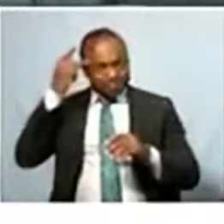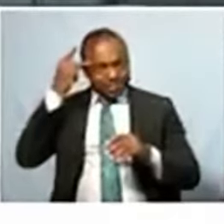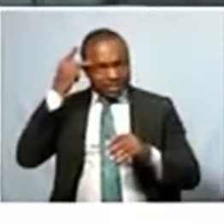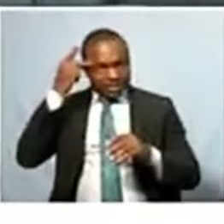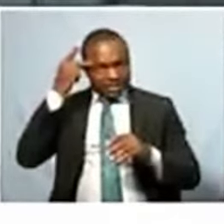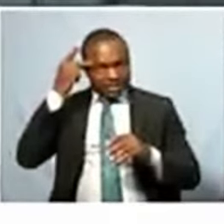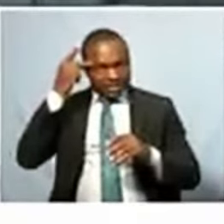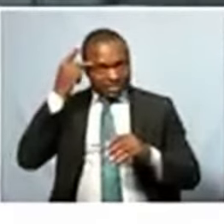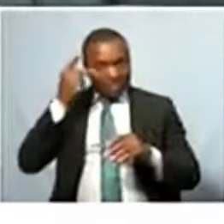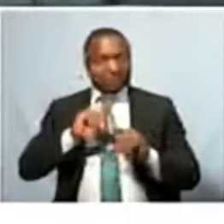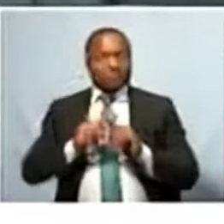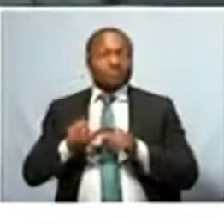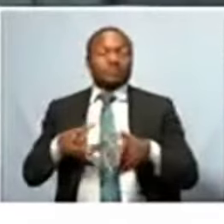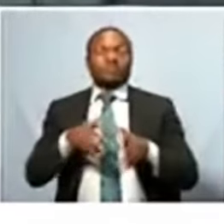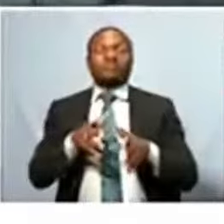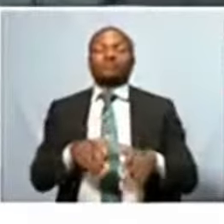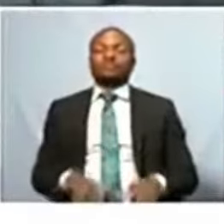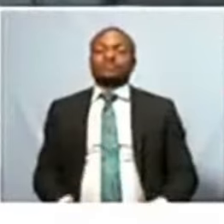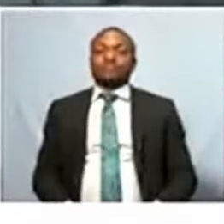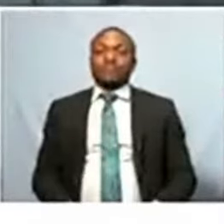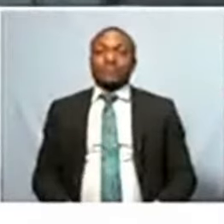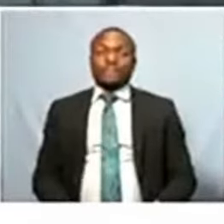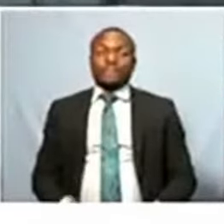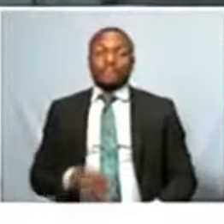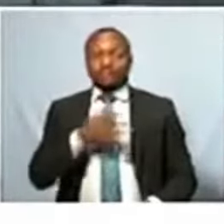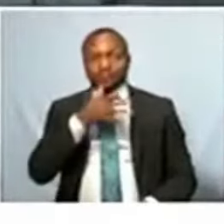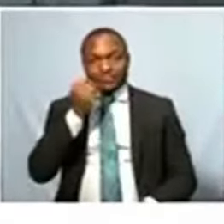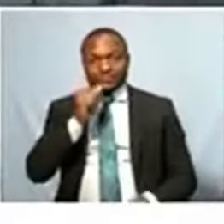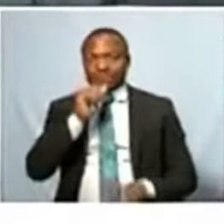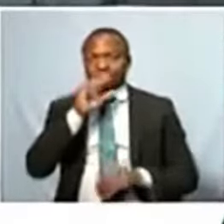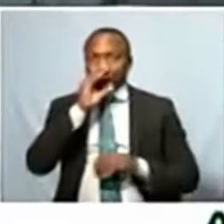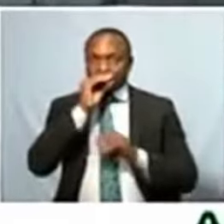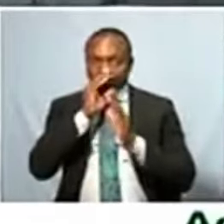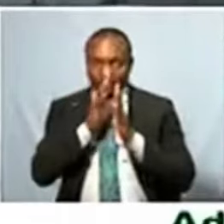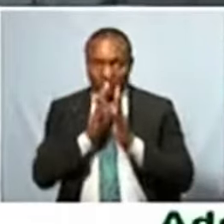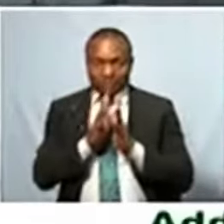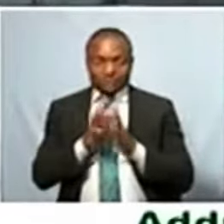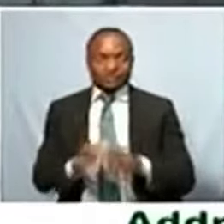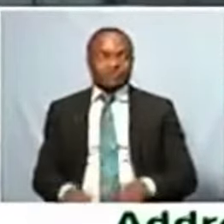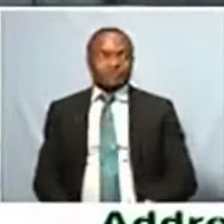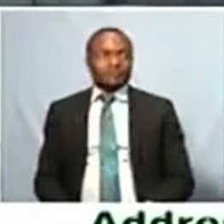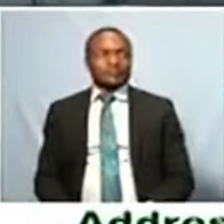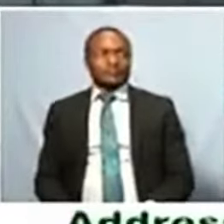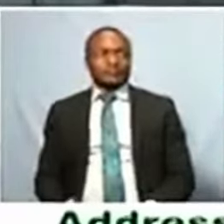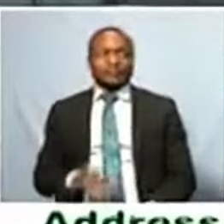gesture from Honorable Fube. Madam Speaker,